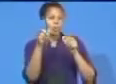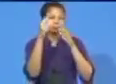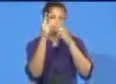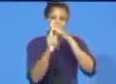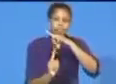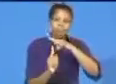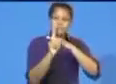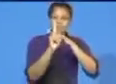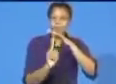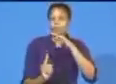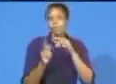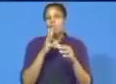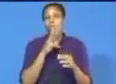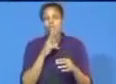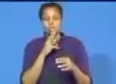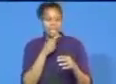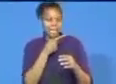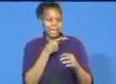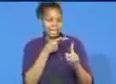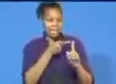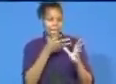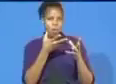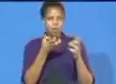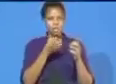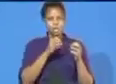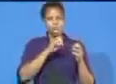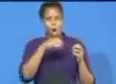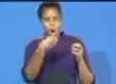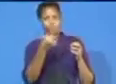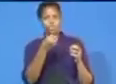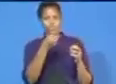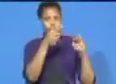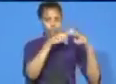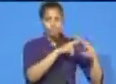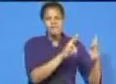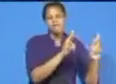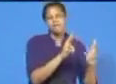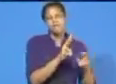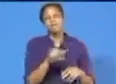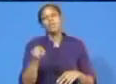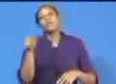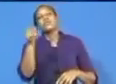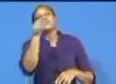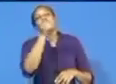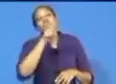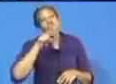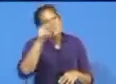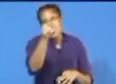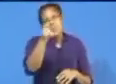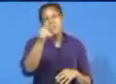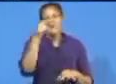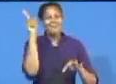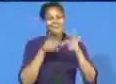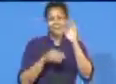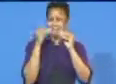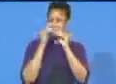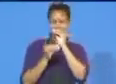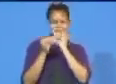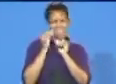He wanted Arbana. He wanted Parpha. You cannot